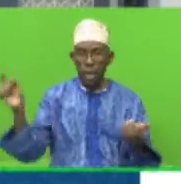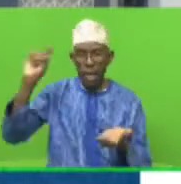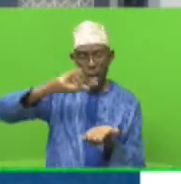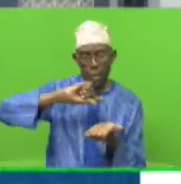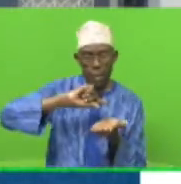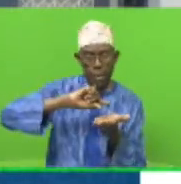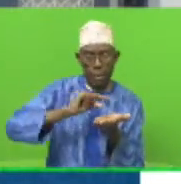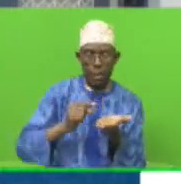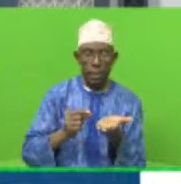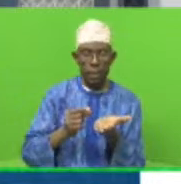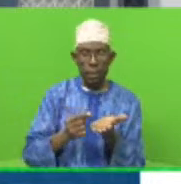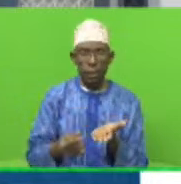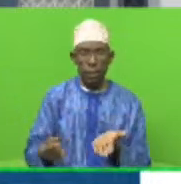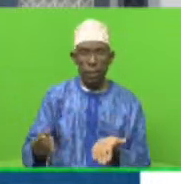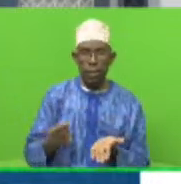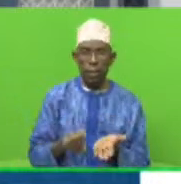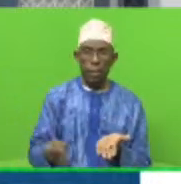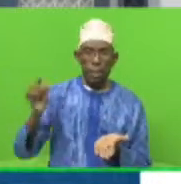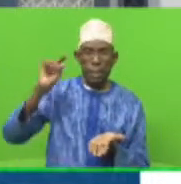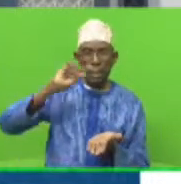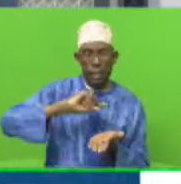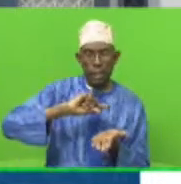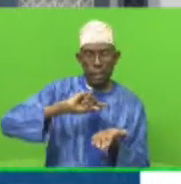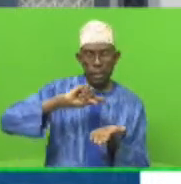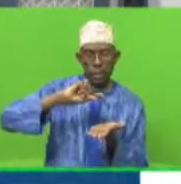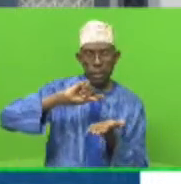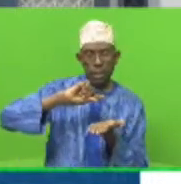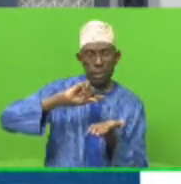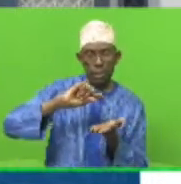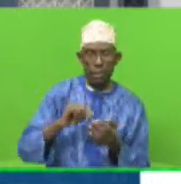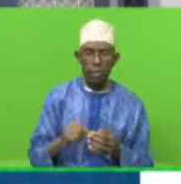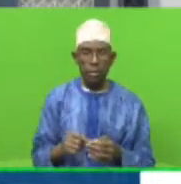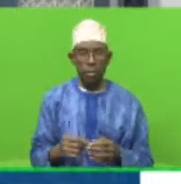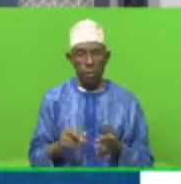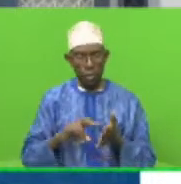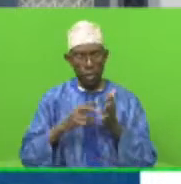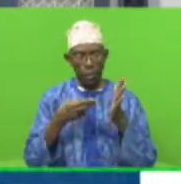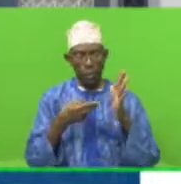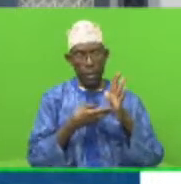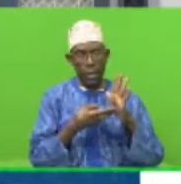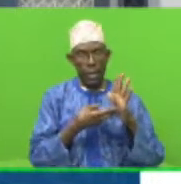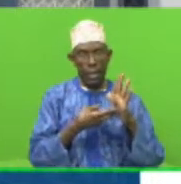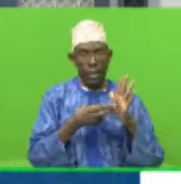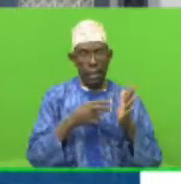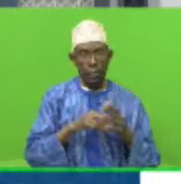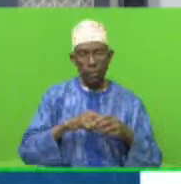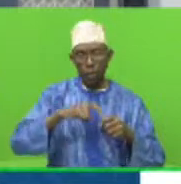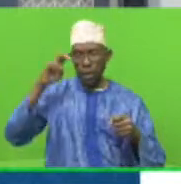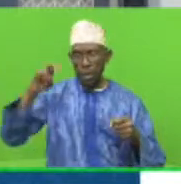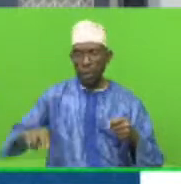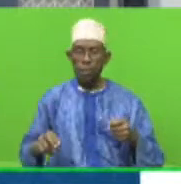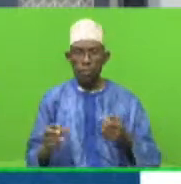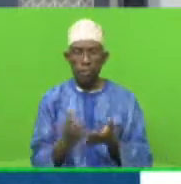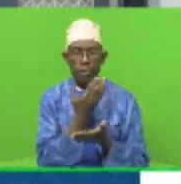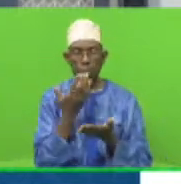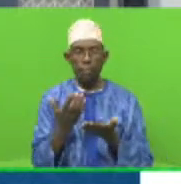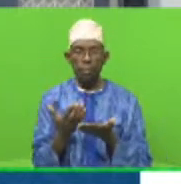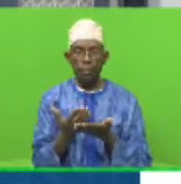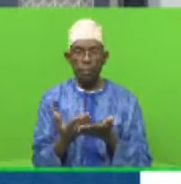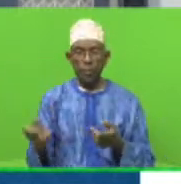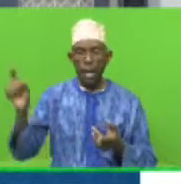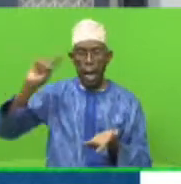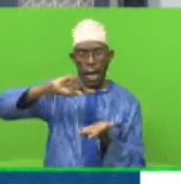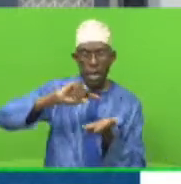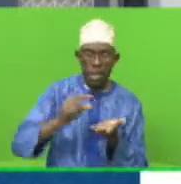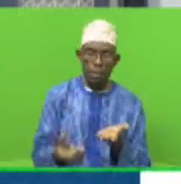increase the letters in a word, you increase the meaning. And when you remove some letters, you also